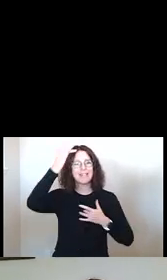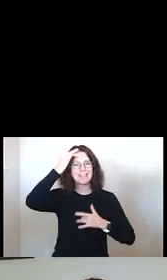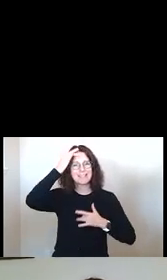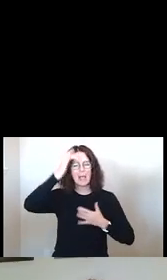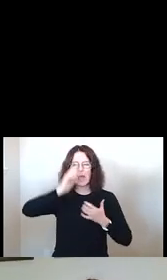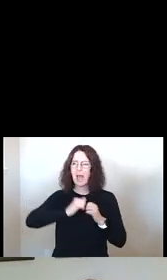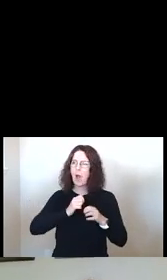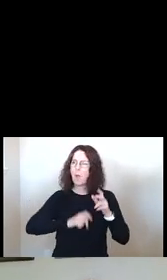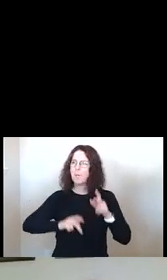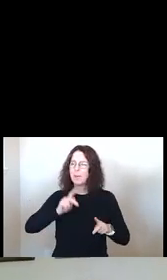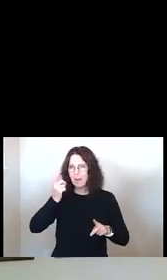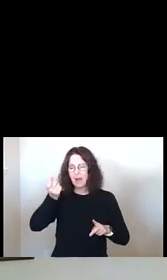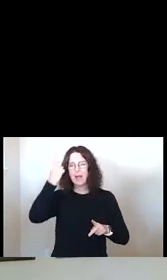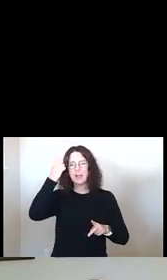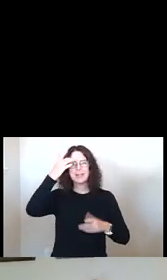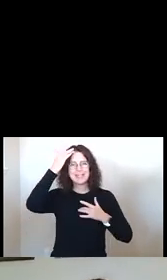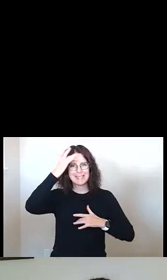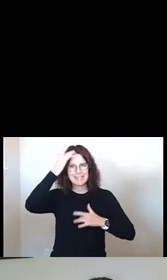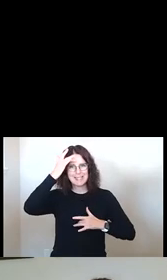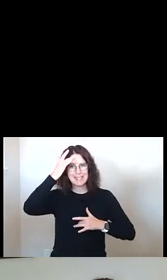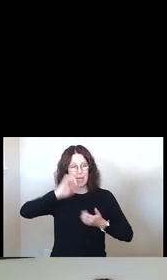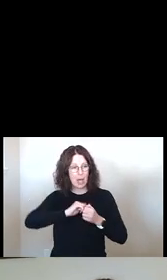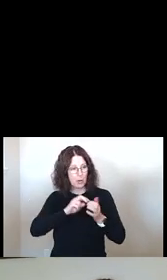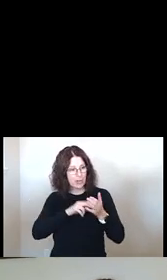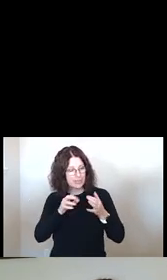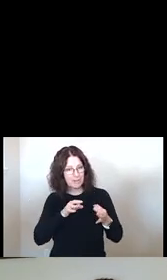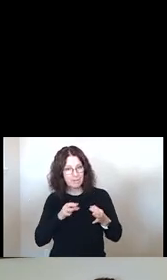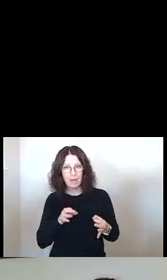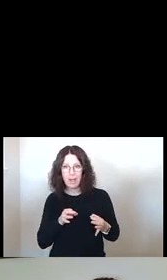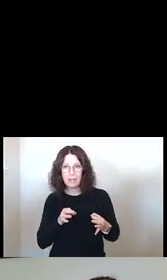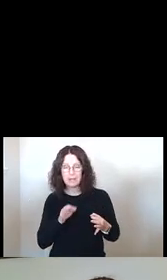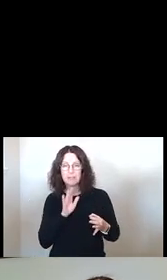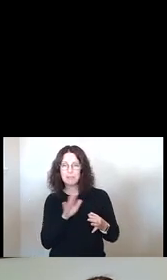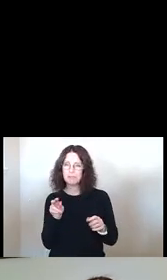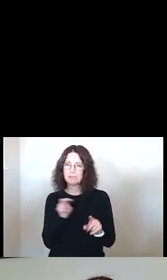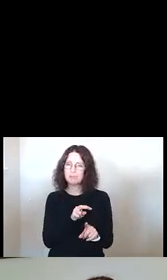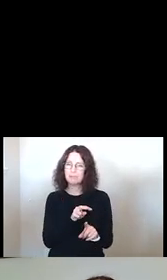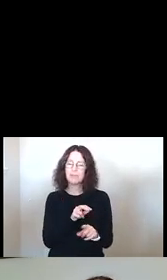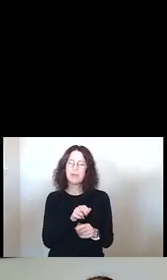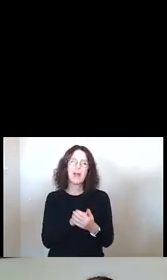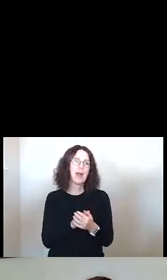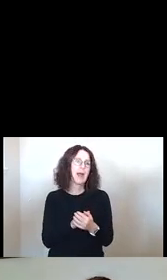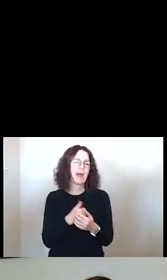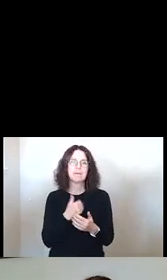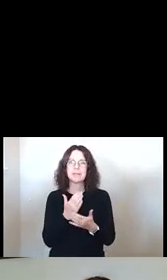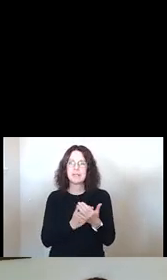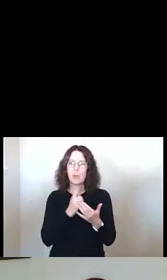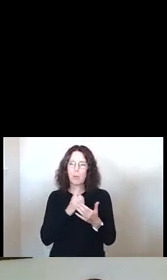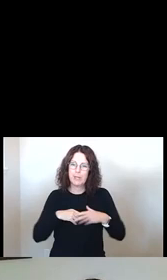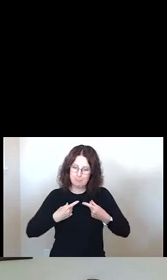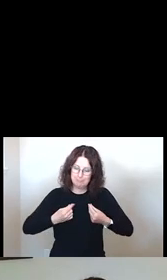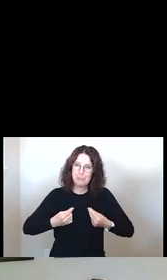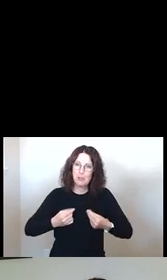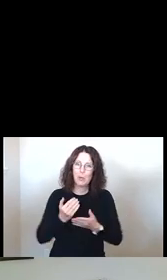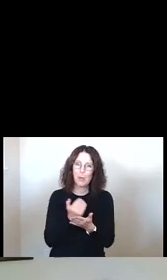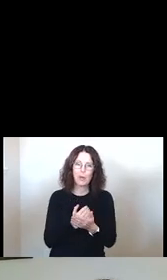they define disease and how they feel it. There are also very hands-on courses like human osteology, where you